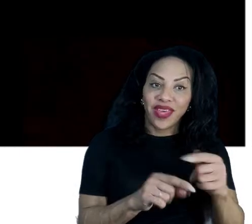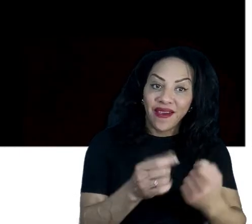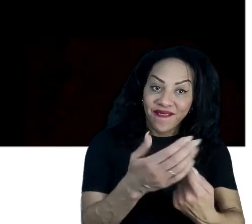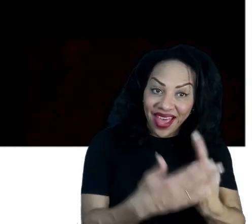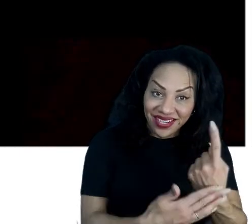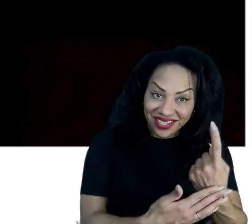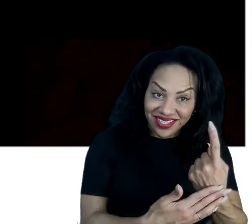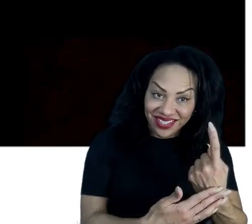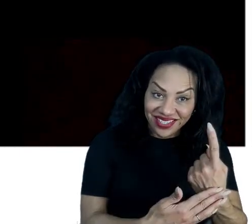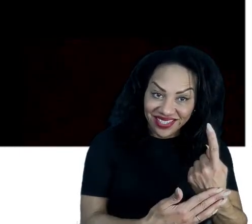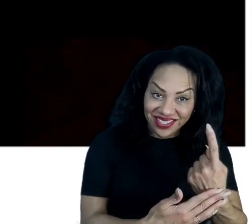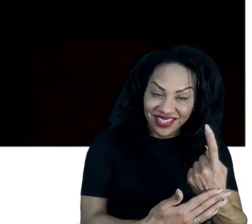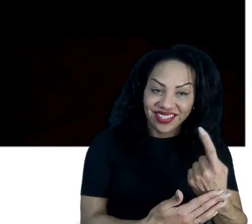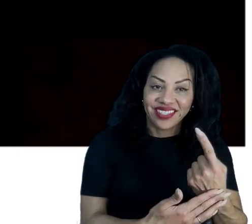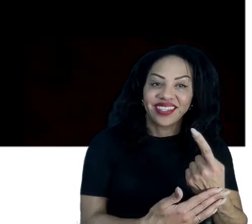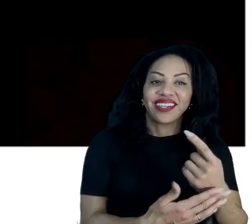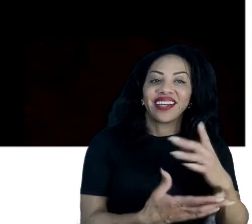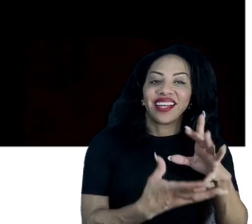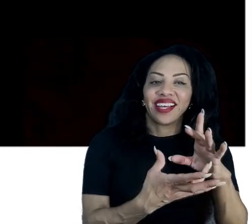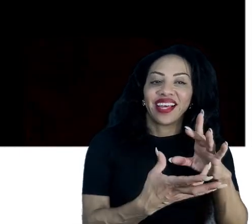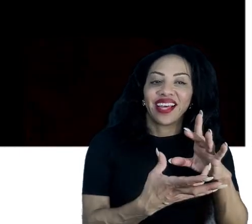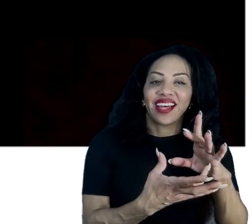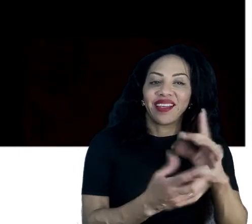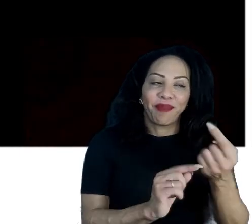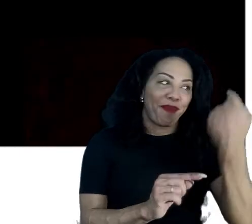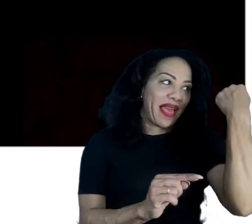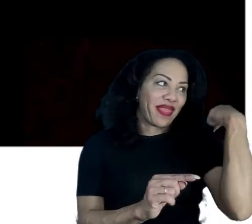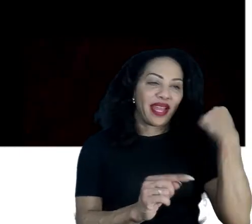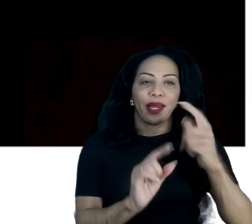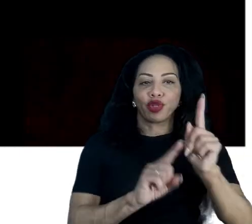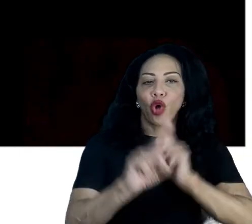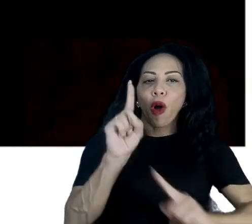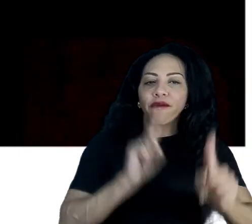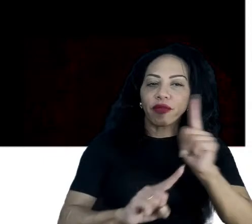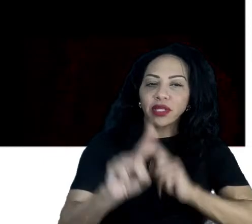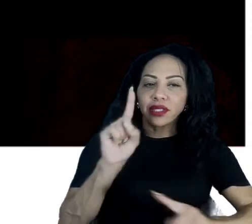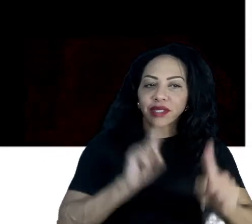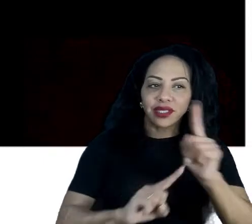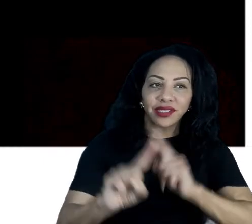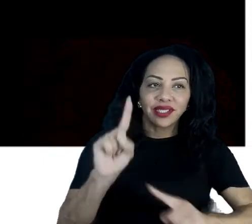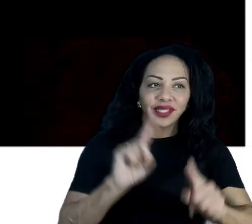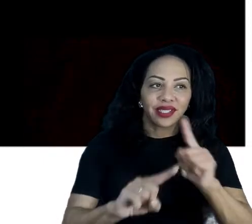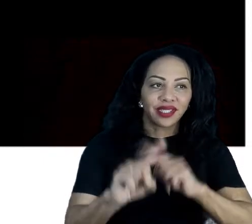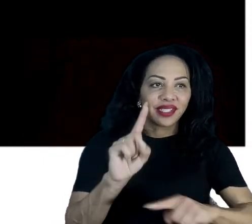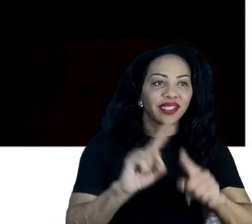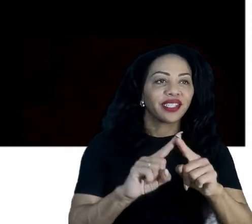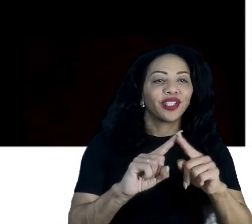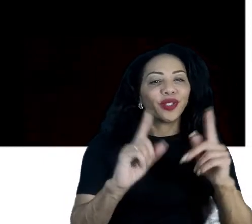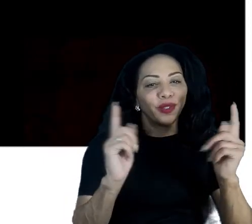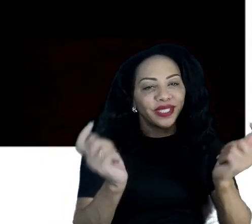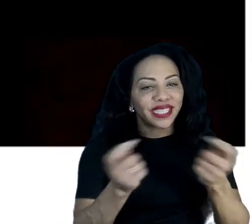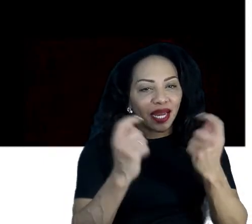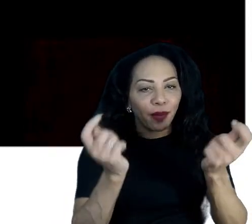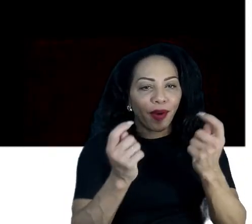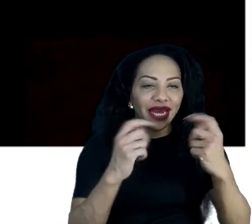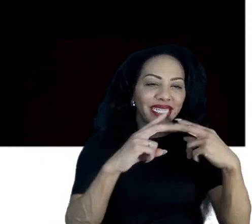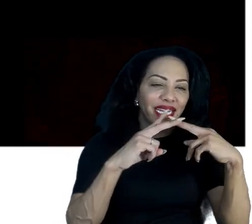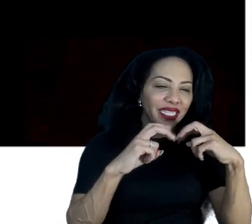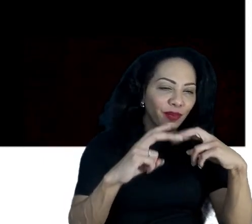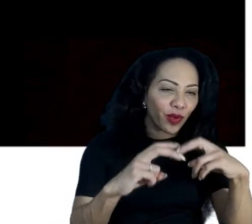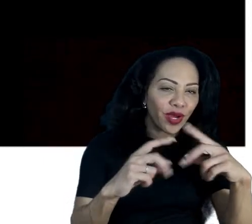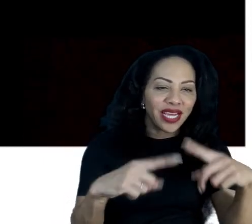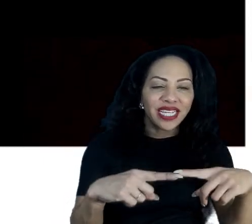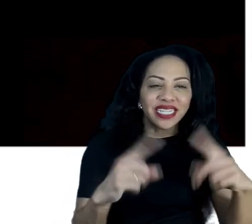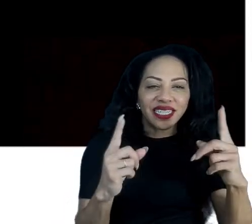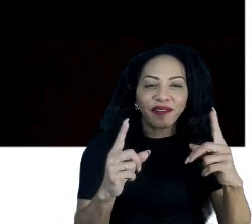was a conference for that aimed to celebrate and explore different ways in which women could